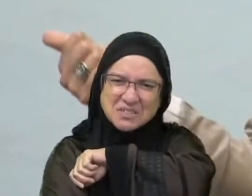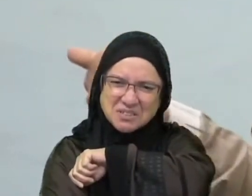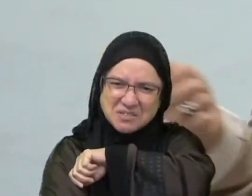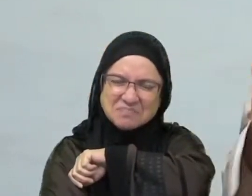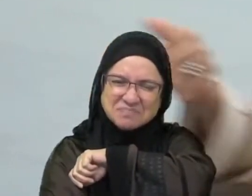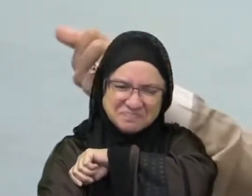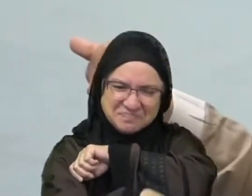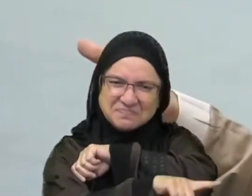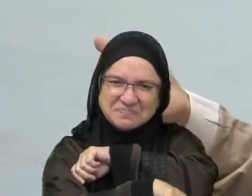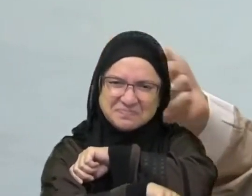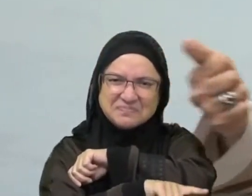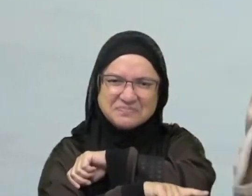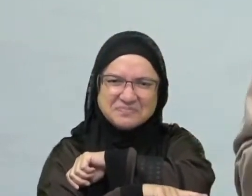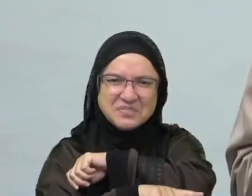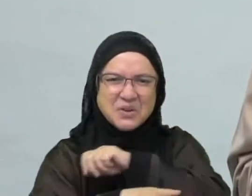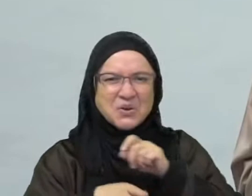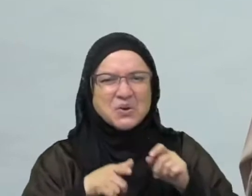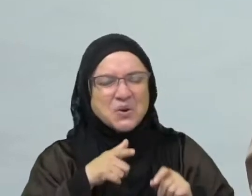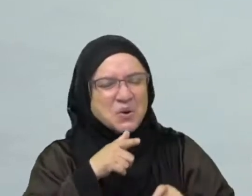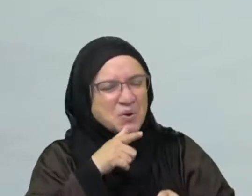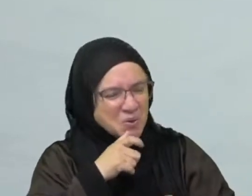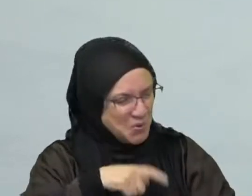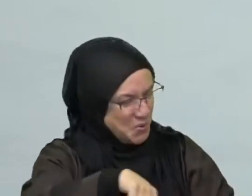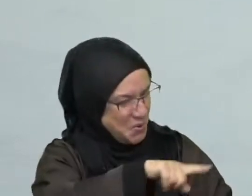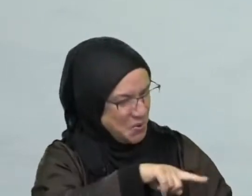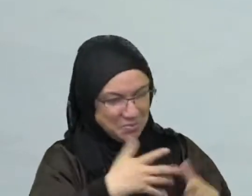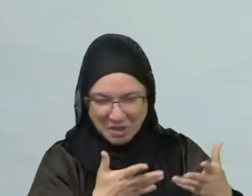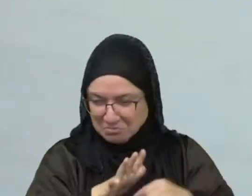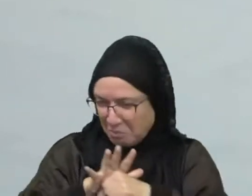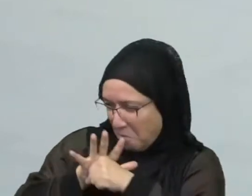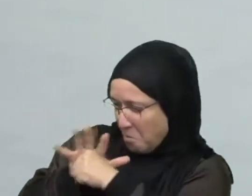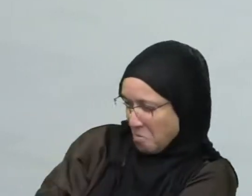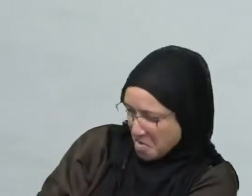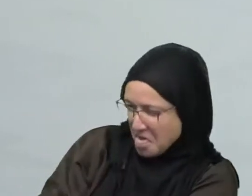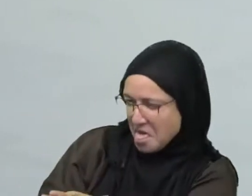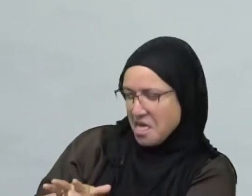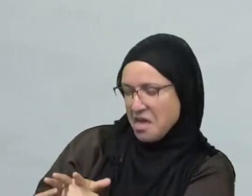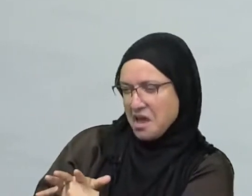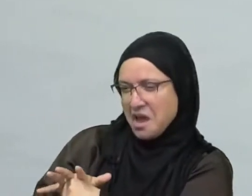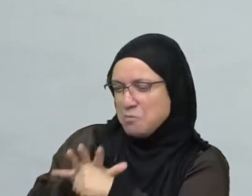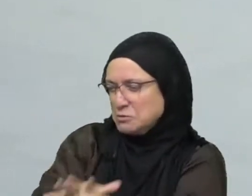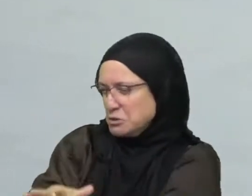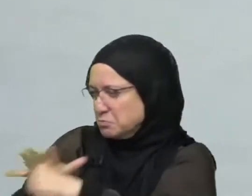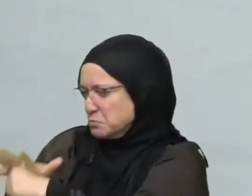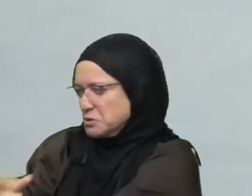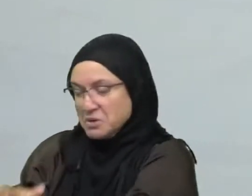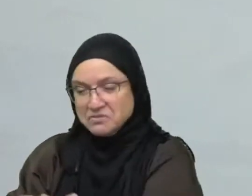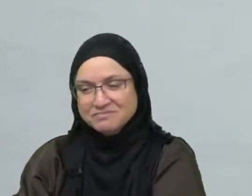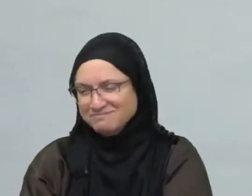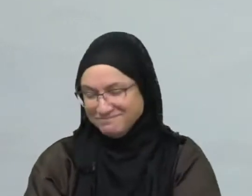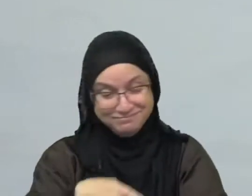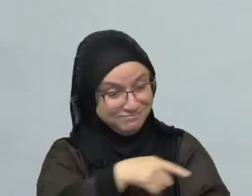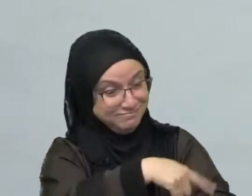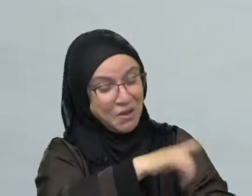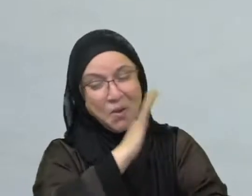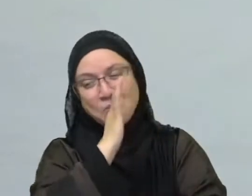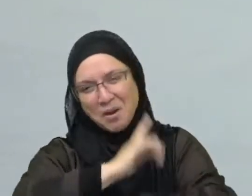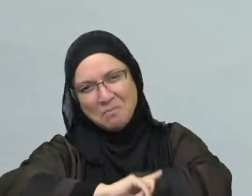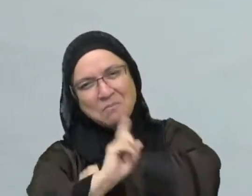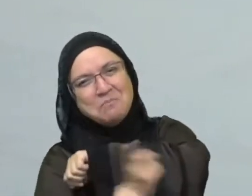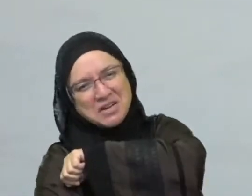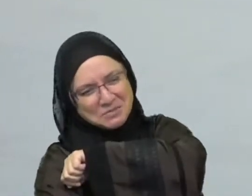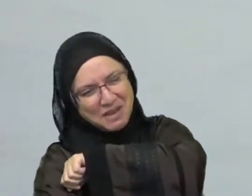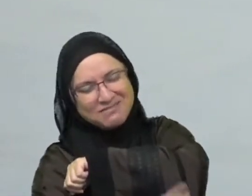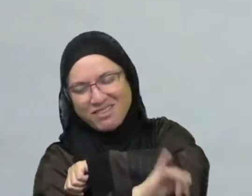their consequences in the hereafter, what am I looking forward to? The reward after that for me. That